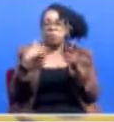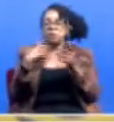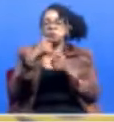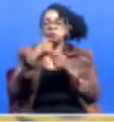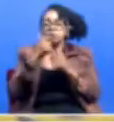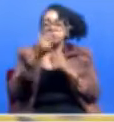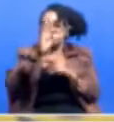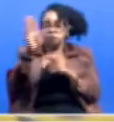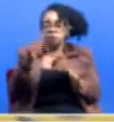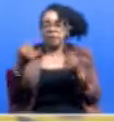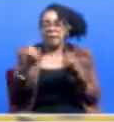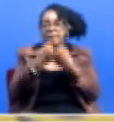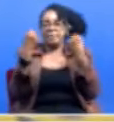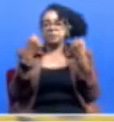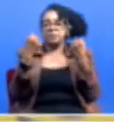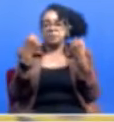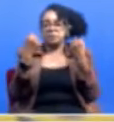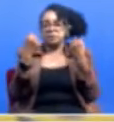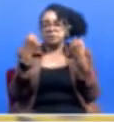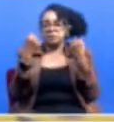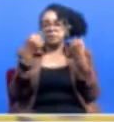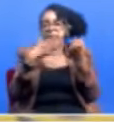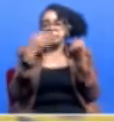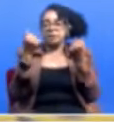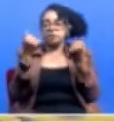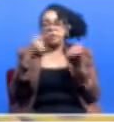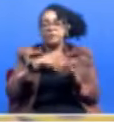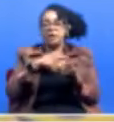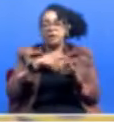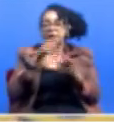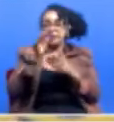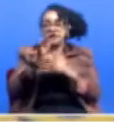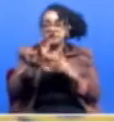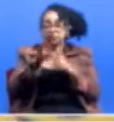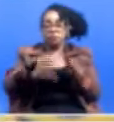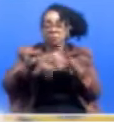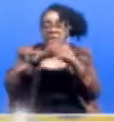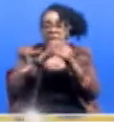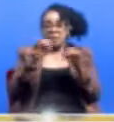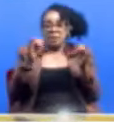part in the cup the very best of luck, and ask them to play clean